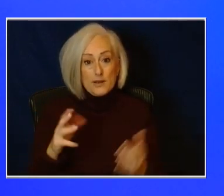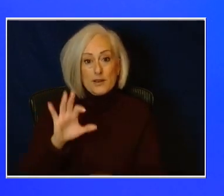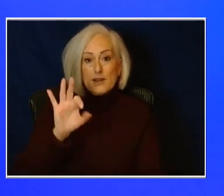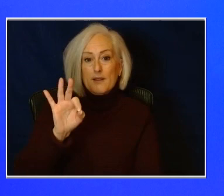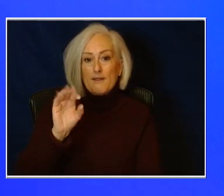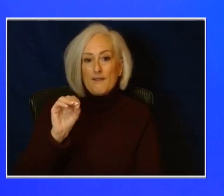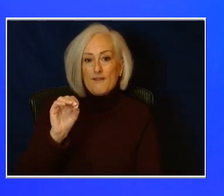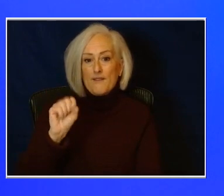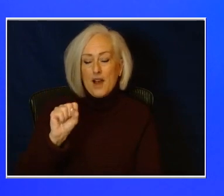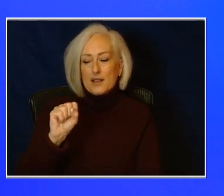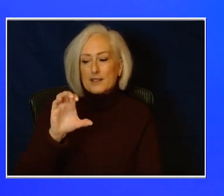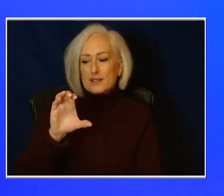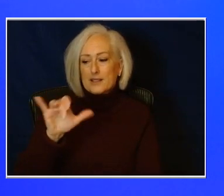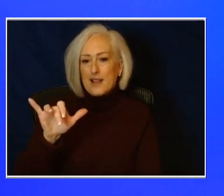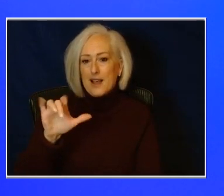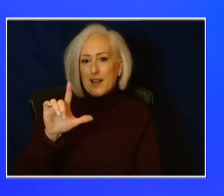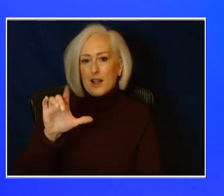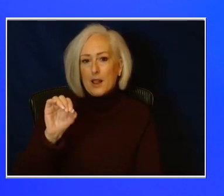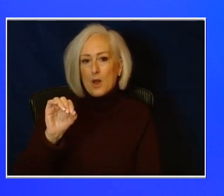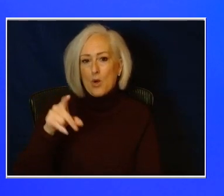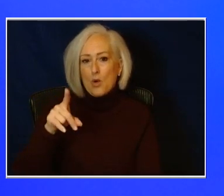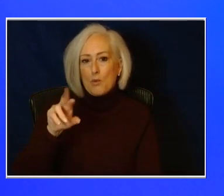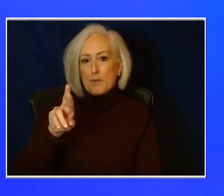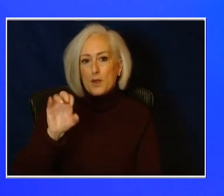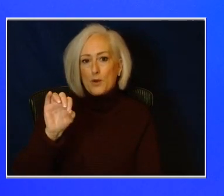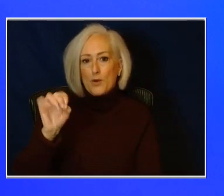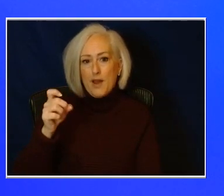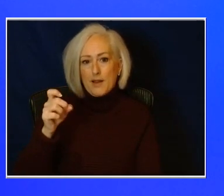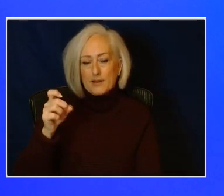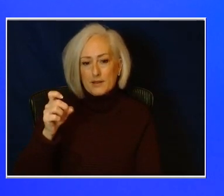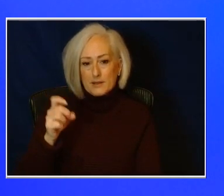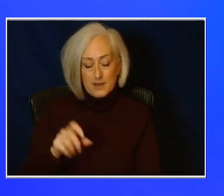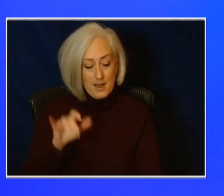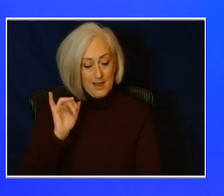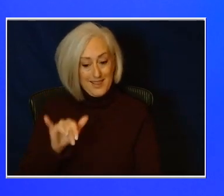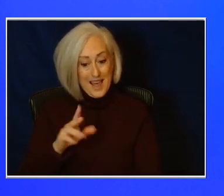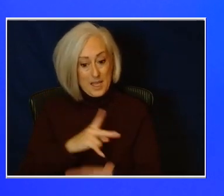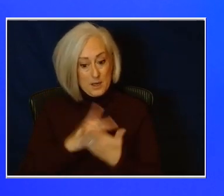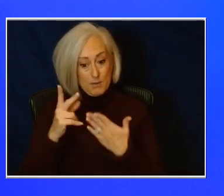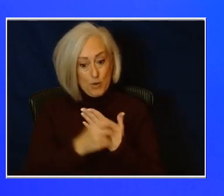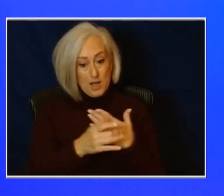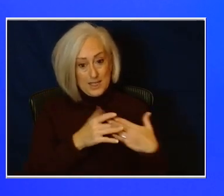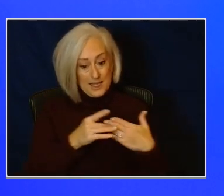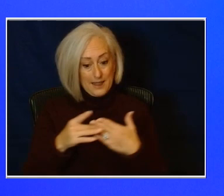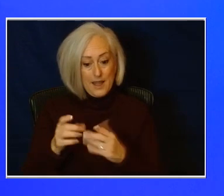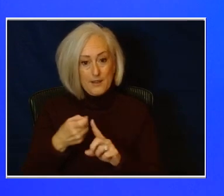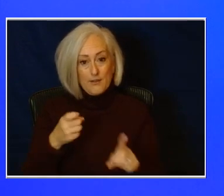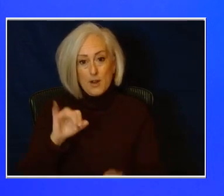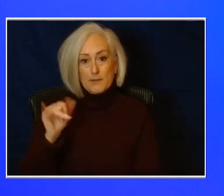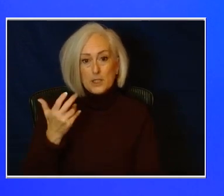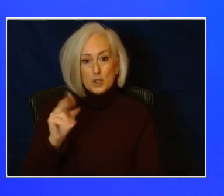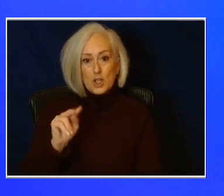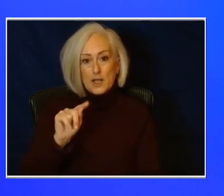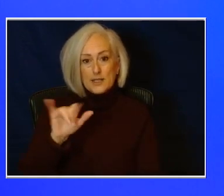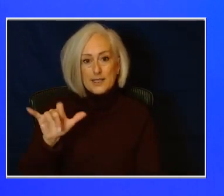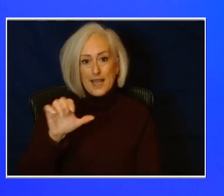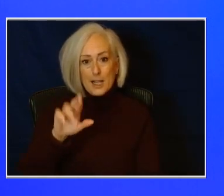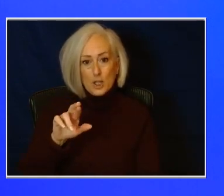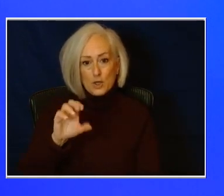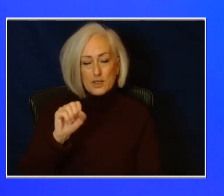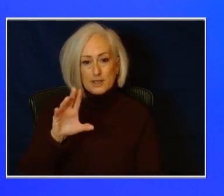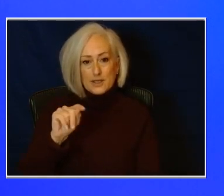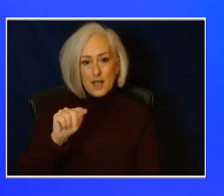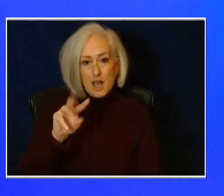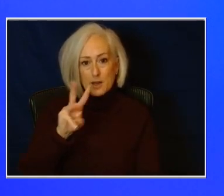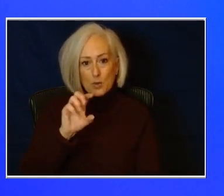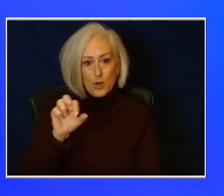phoscyclopirox, which in that project is being led by John Taylor, Scott Weir, and Sri